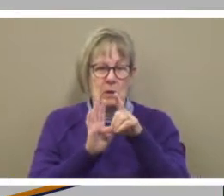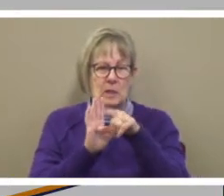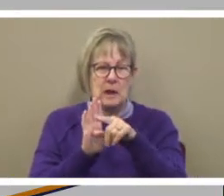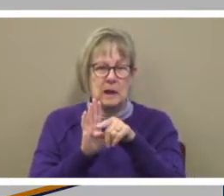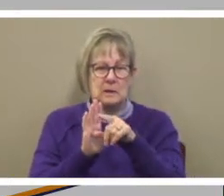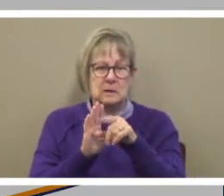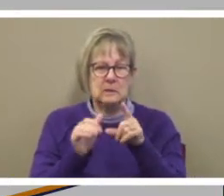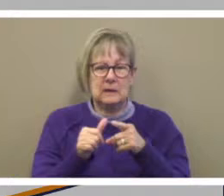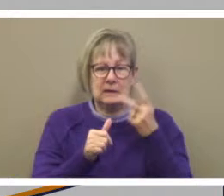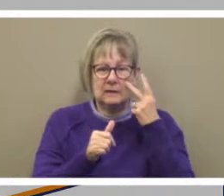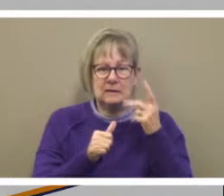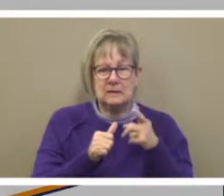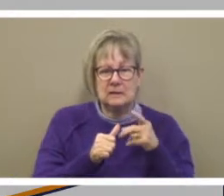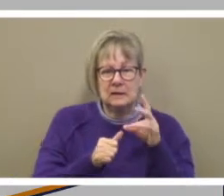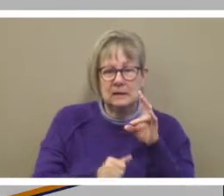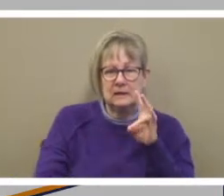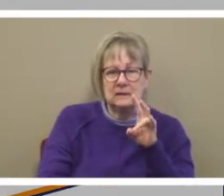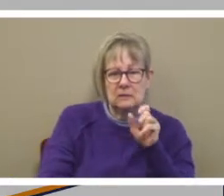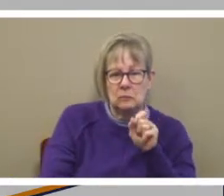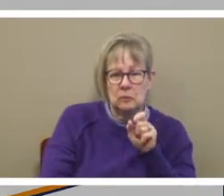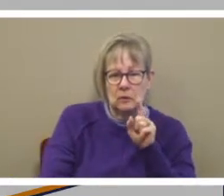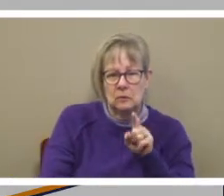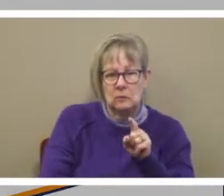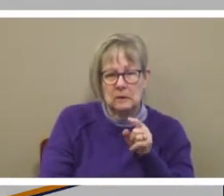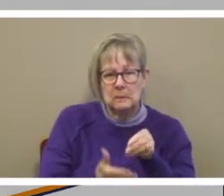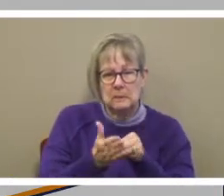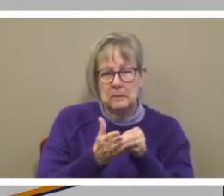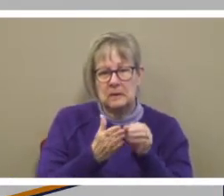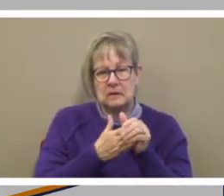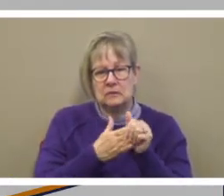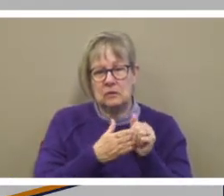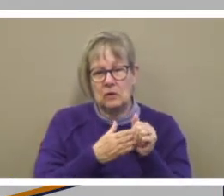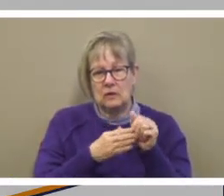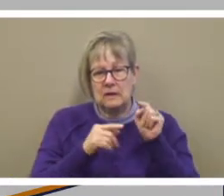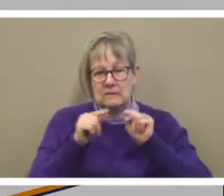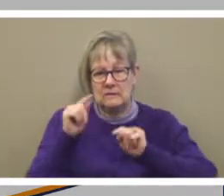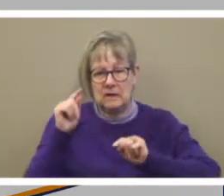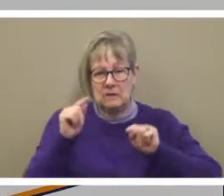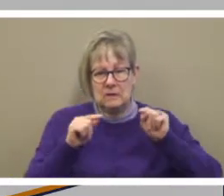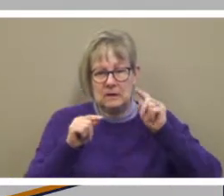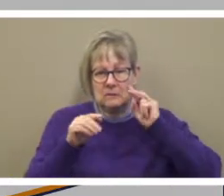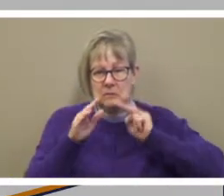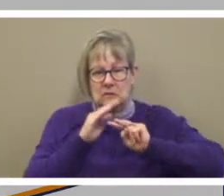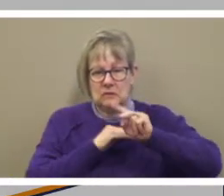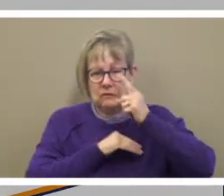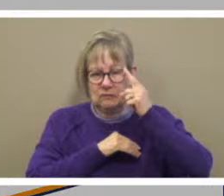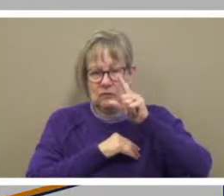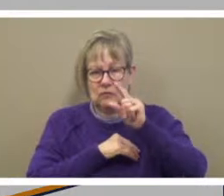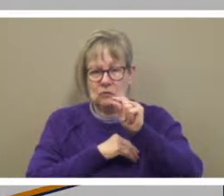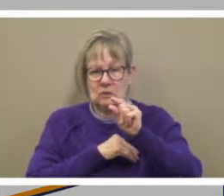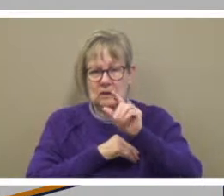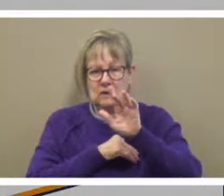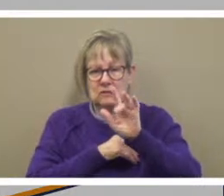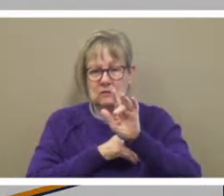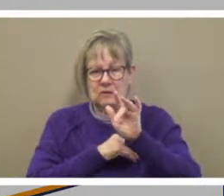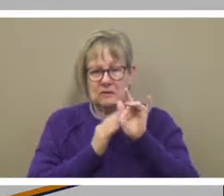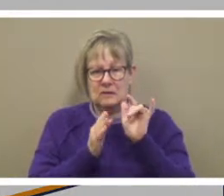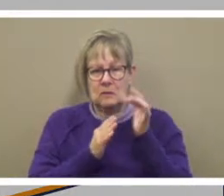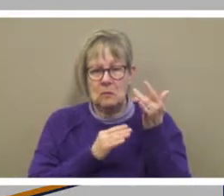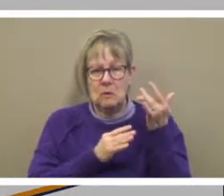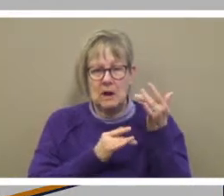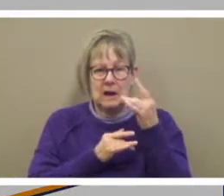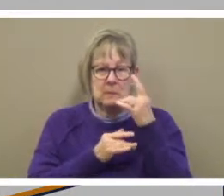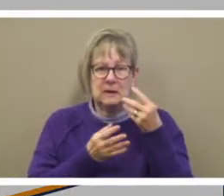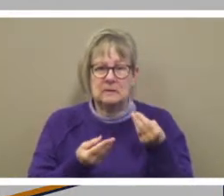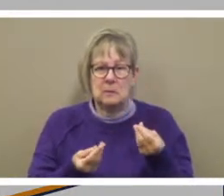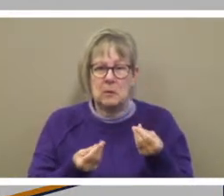see in the first year a $7.1 million variance projected for 2025. And that really is due to property